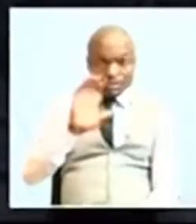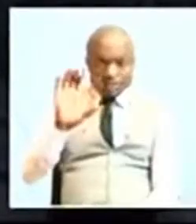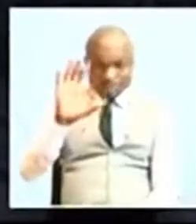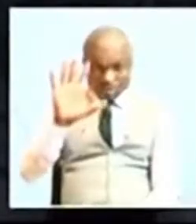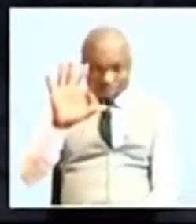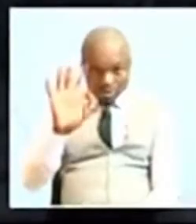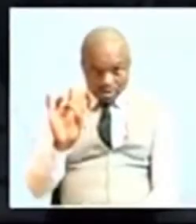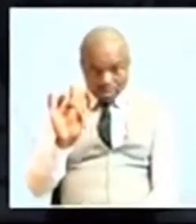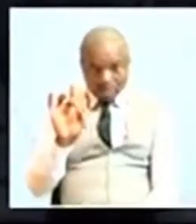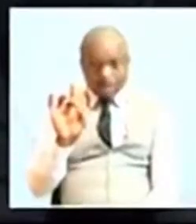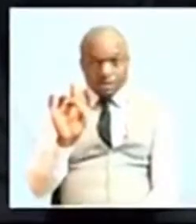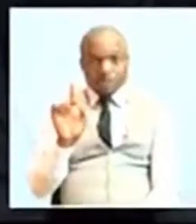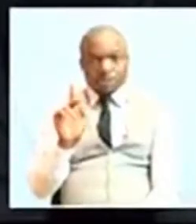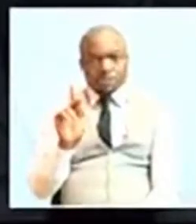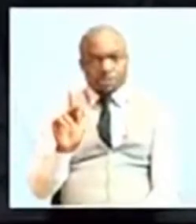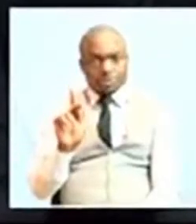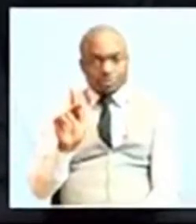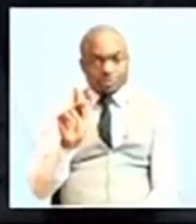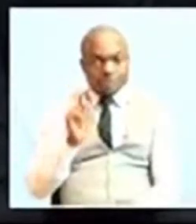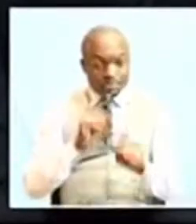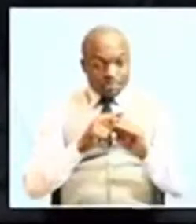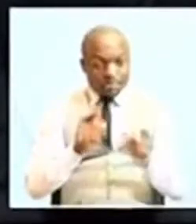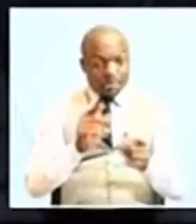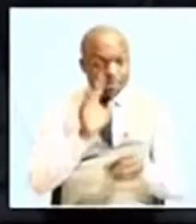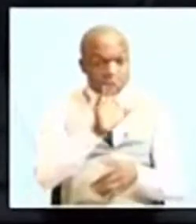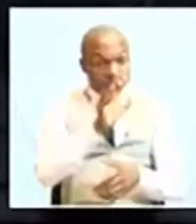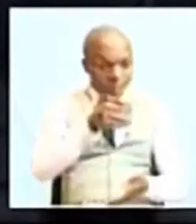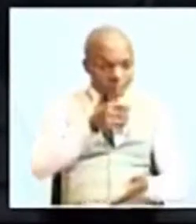359,358 kwacha. Whilst your budgeted